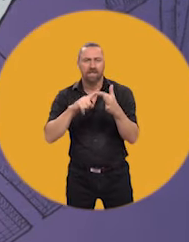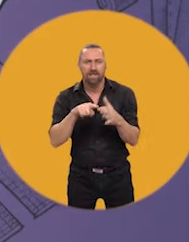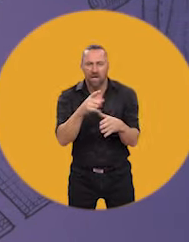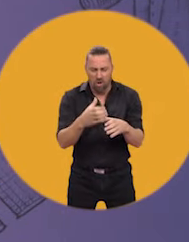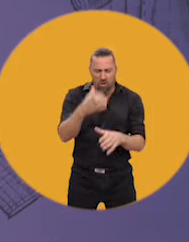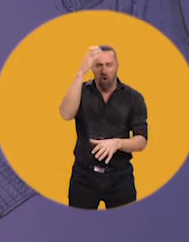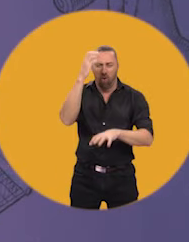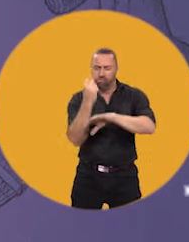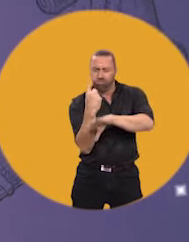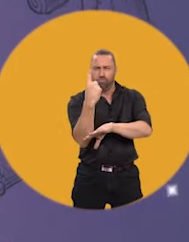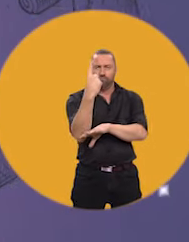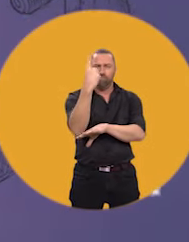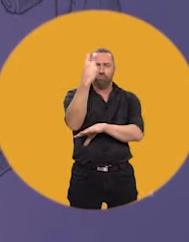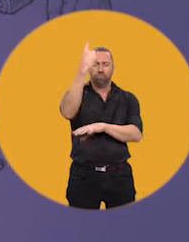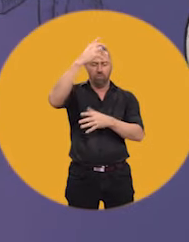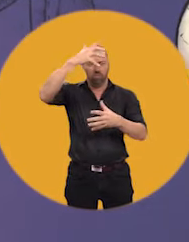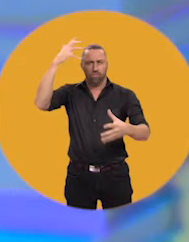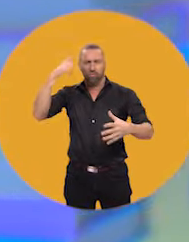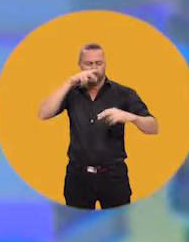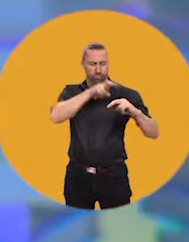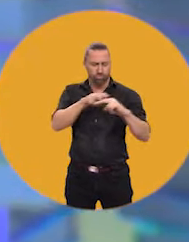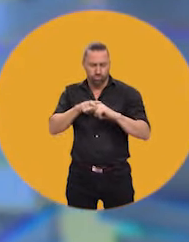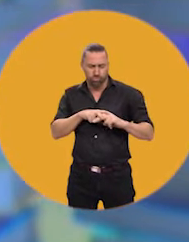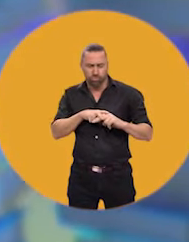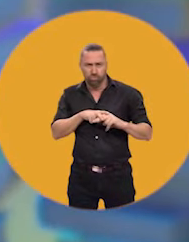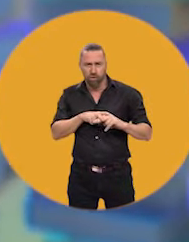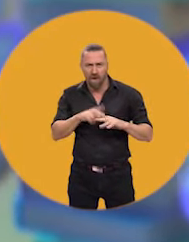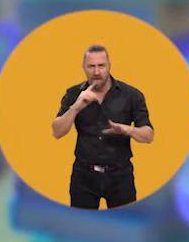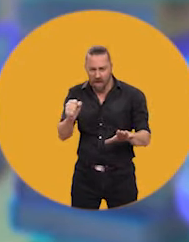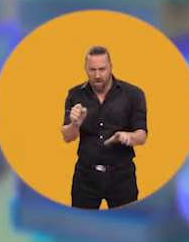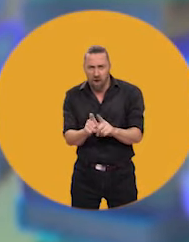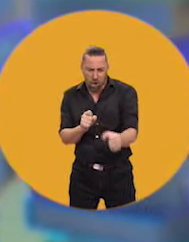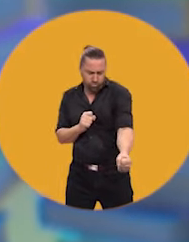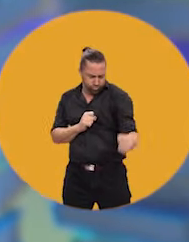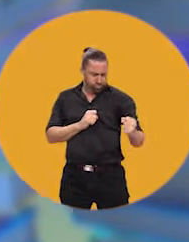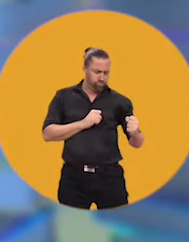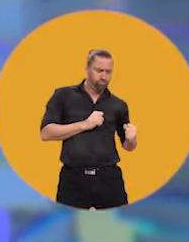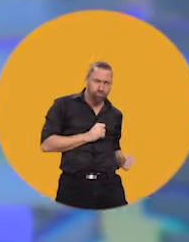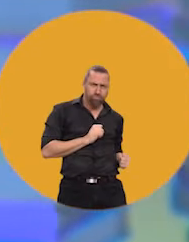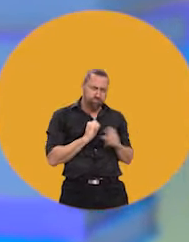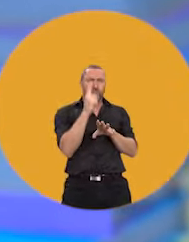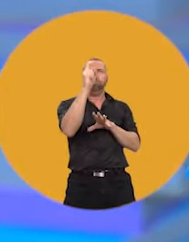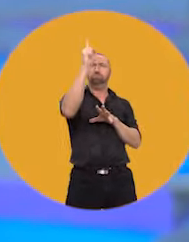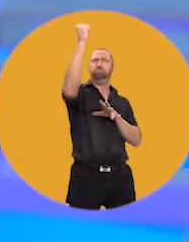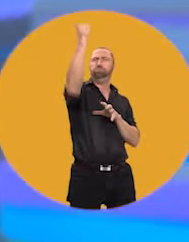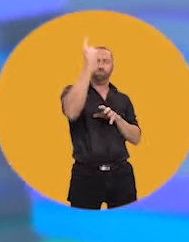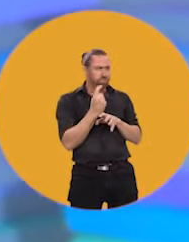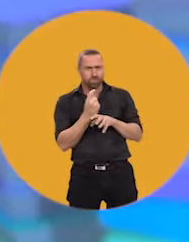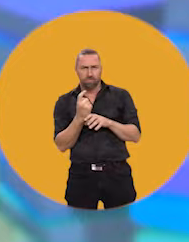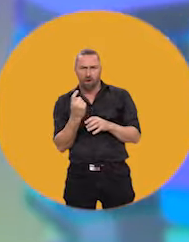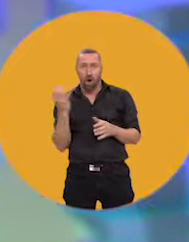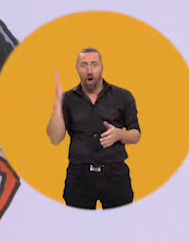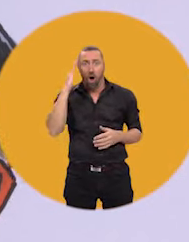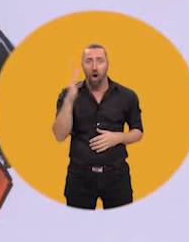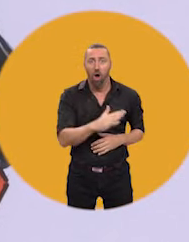Their rocket was huge. It had seating for three. And with hyperdrive thrust, they'd be back before tea.